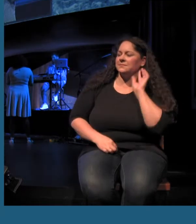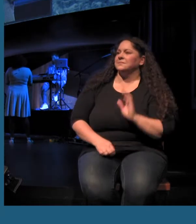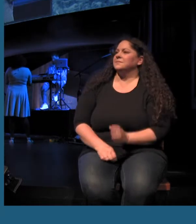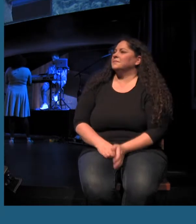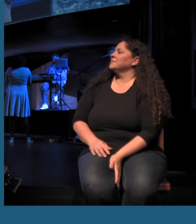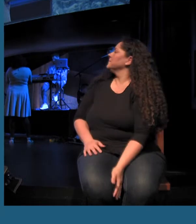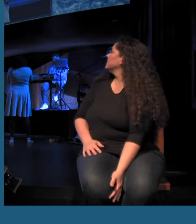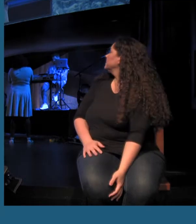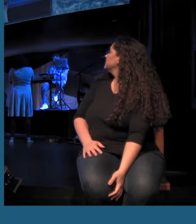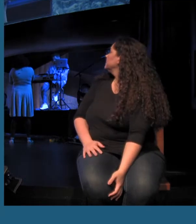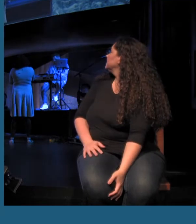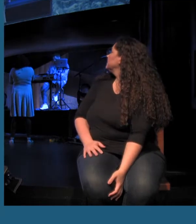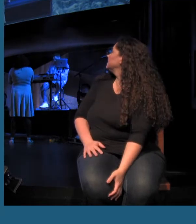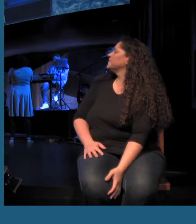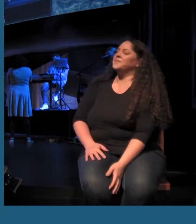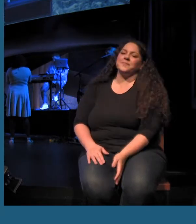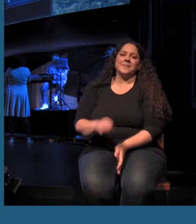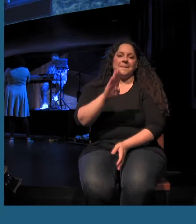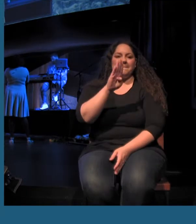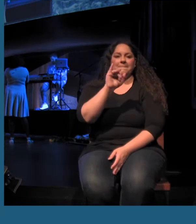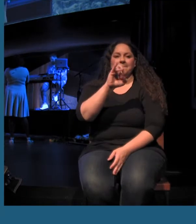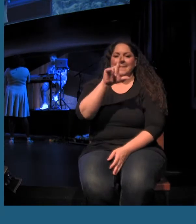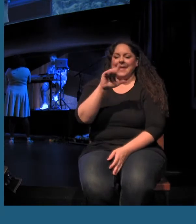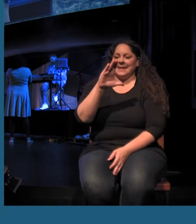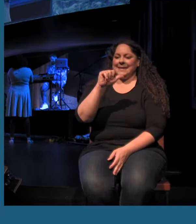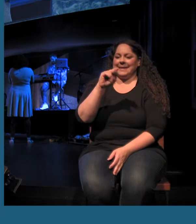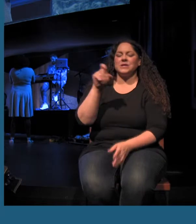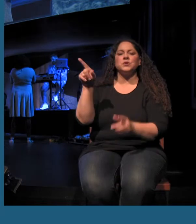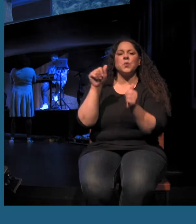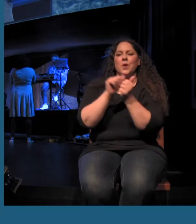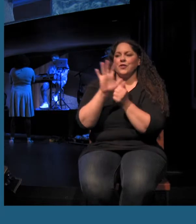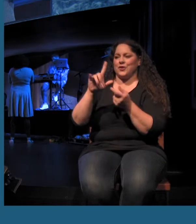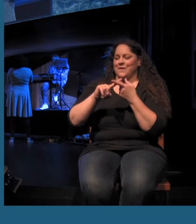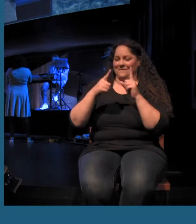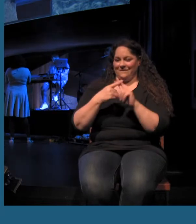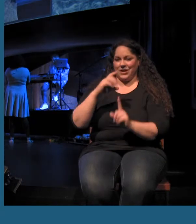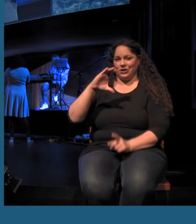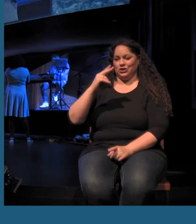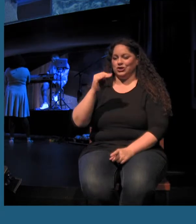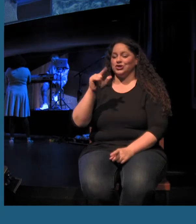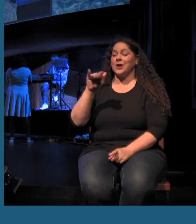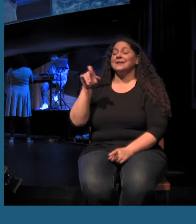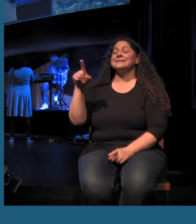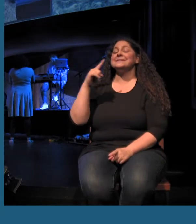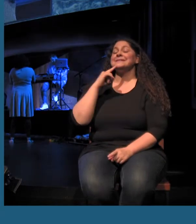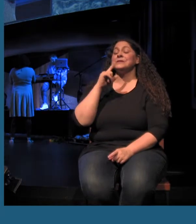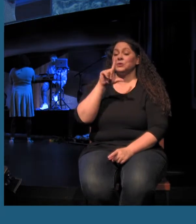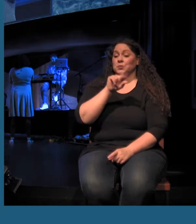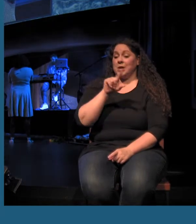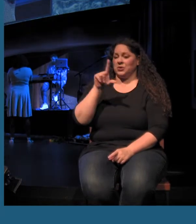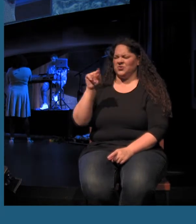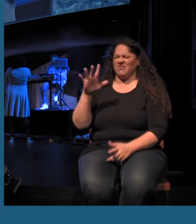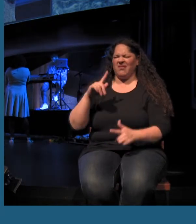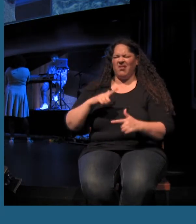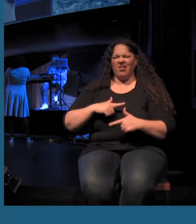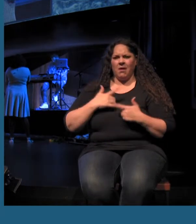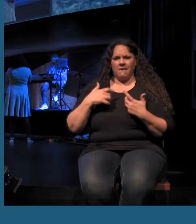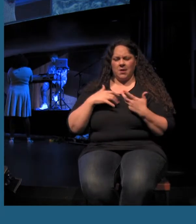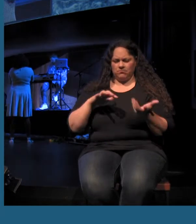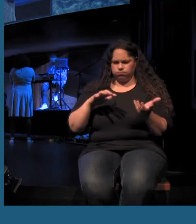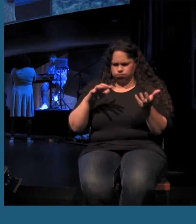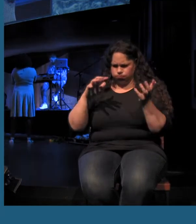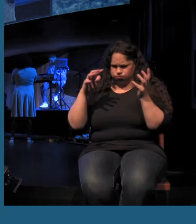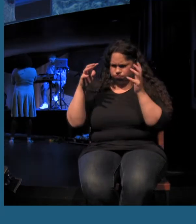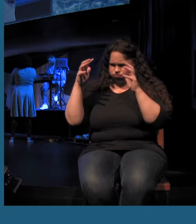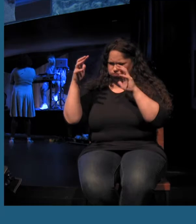Bailey Casey is joined in the tank by her friend Charlotte. Bailey says that in 2020, everything was falling apart and she felt like she